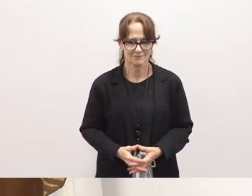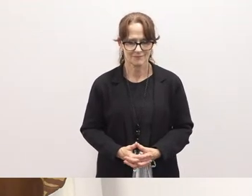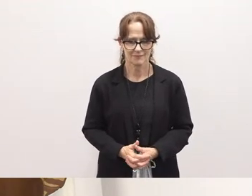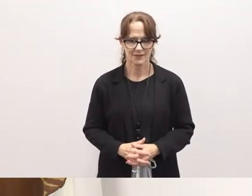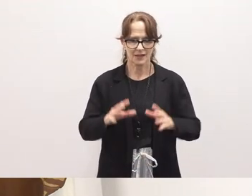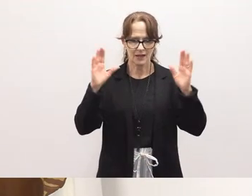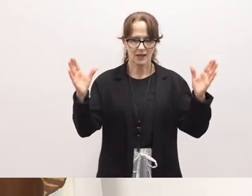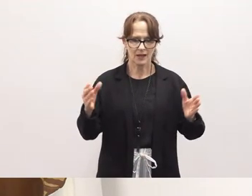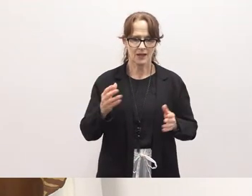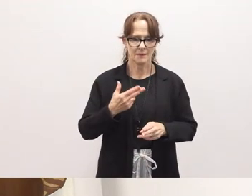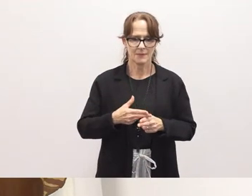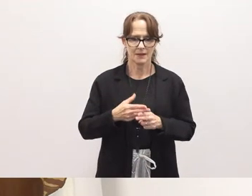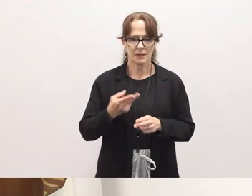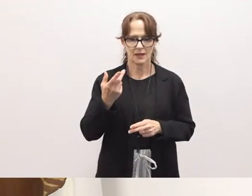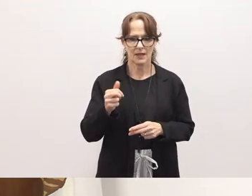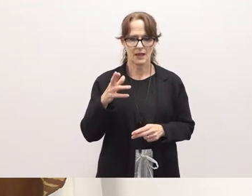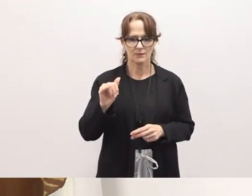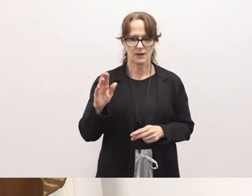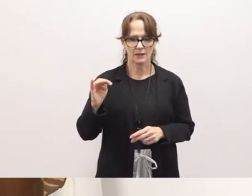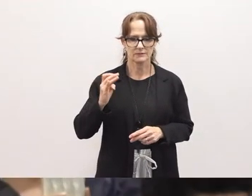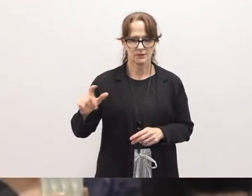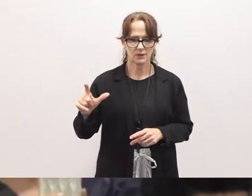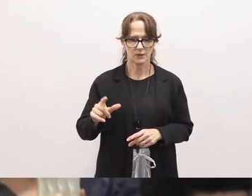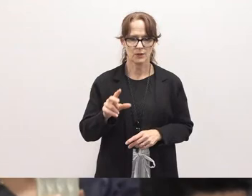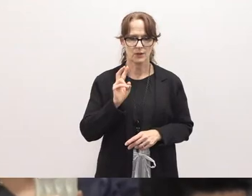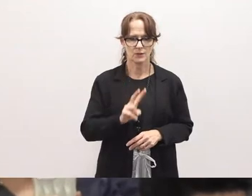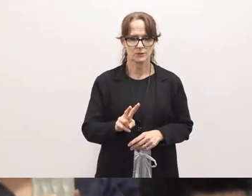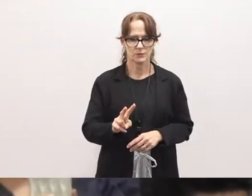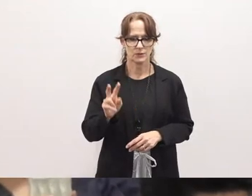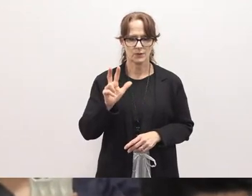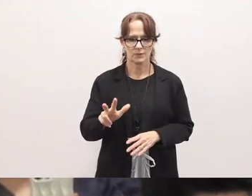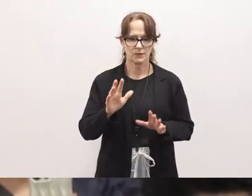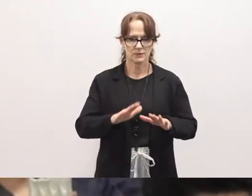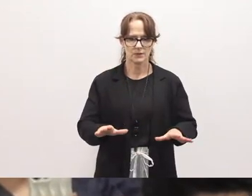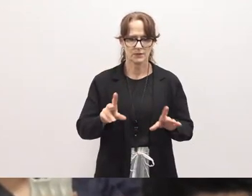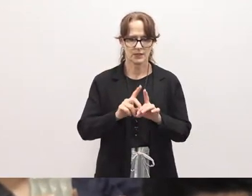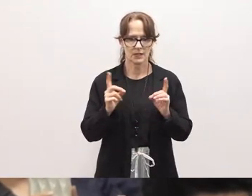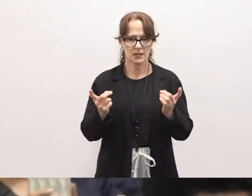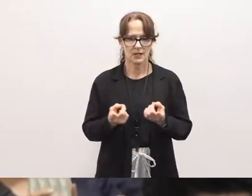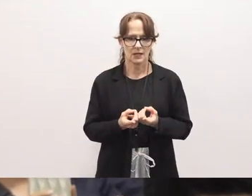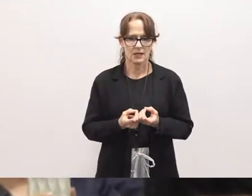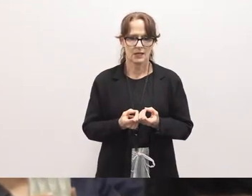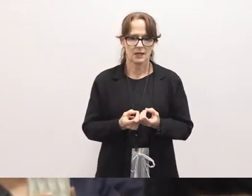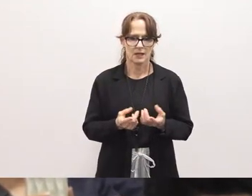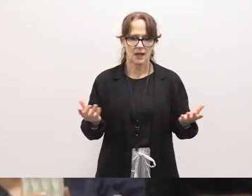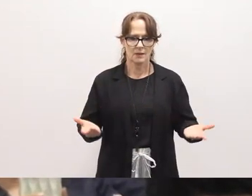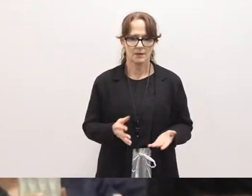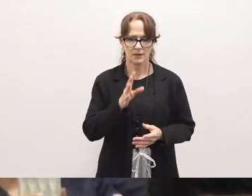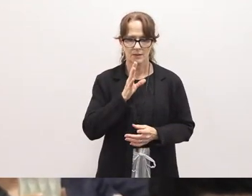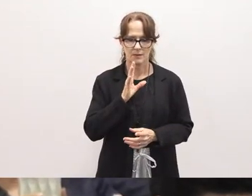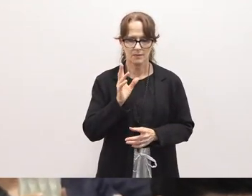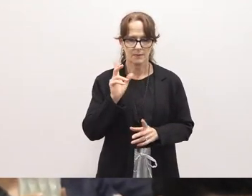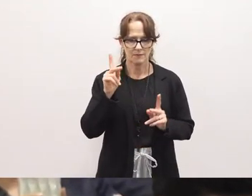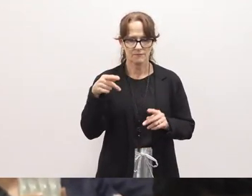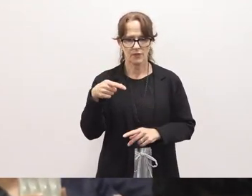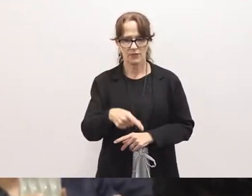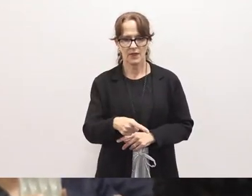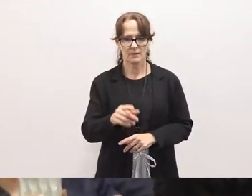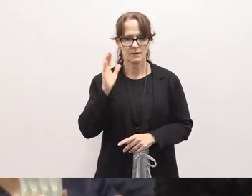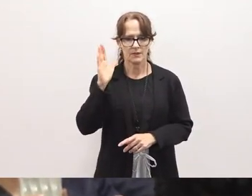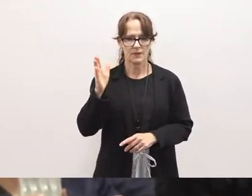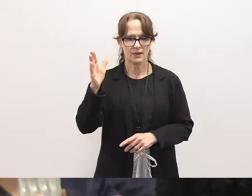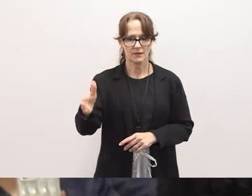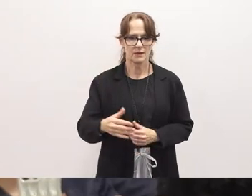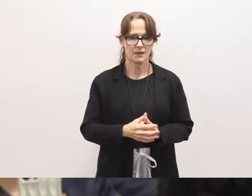Hello, my name is Hillary Ansel. I have 2 going on 3 children in your district, and I'm here to speak up for them, their